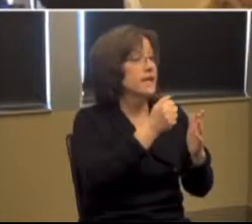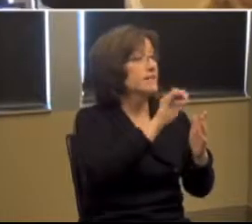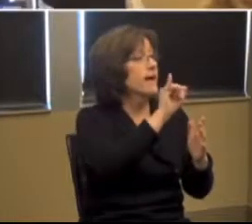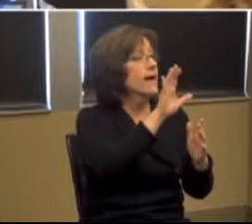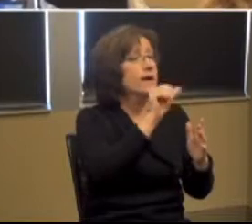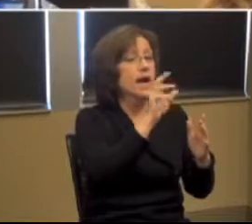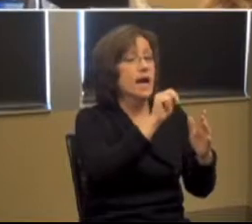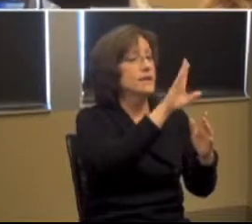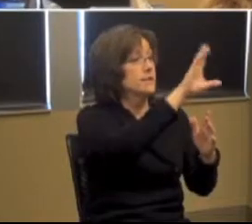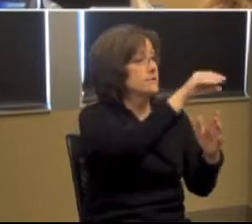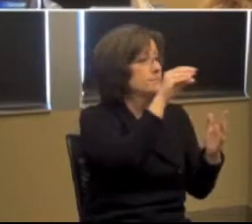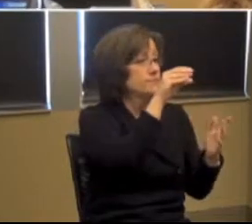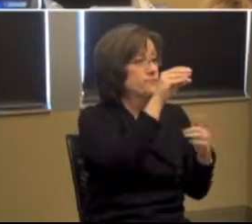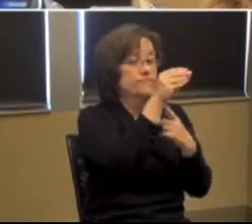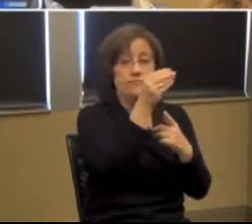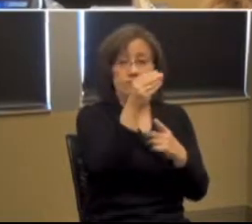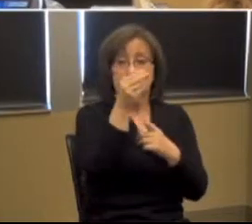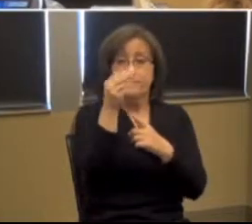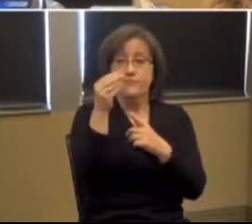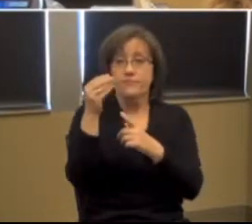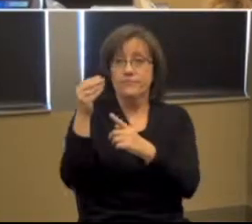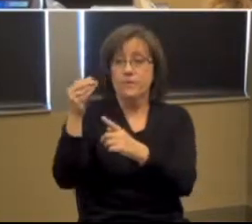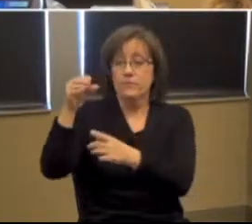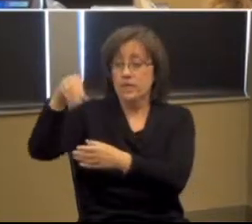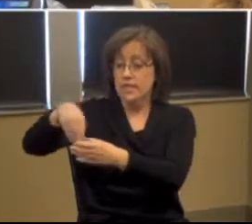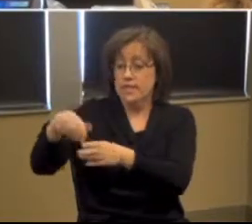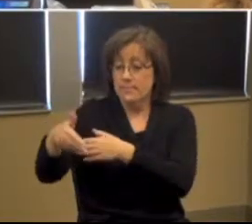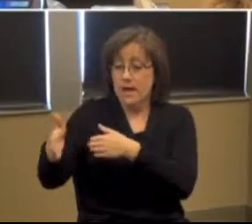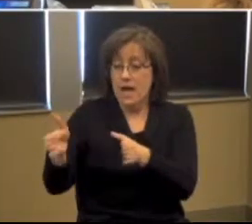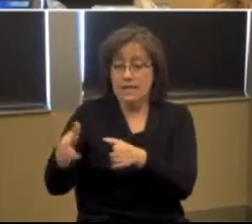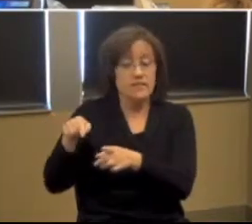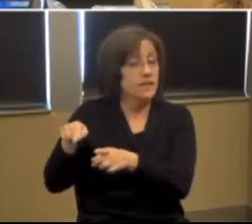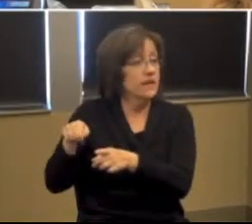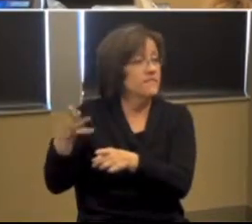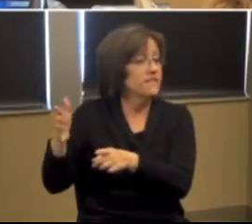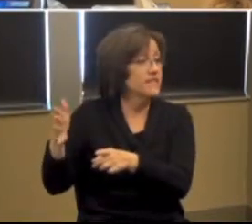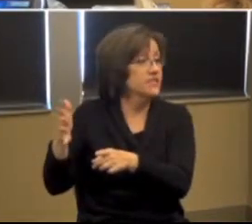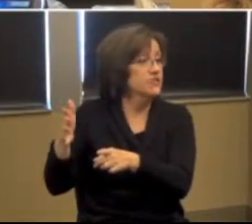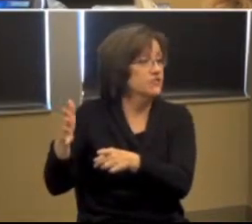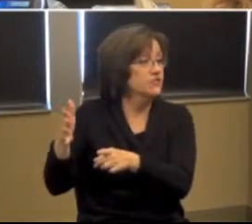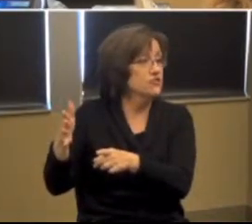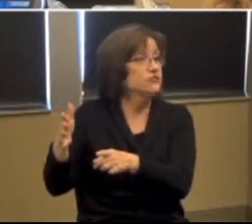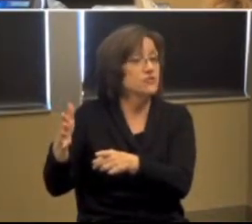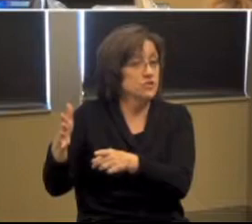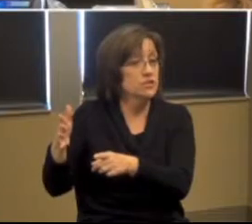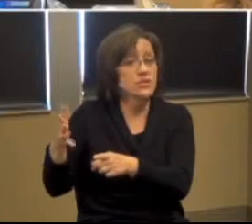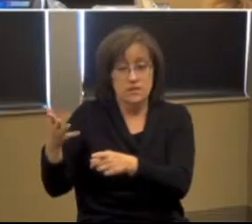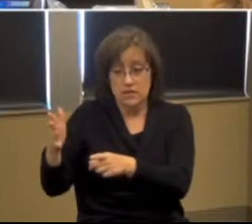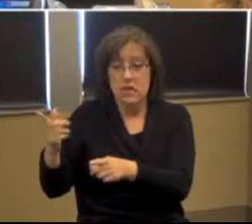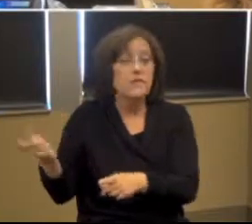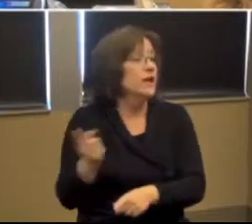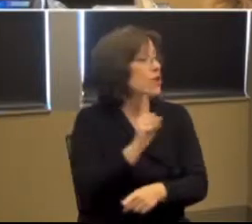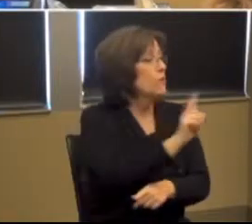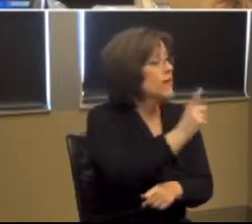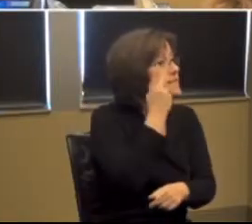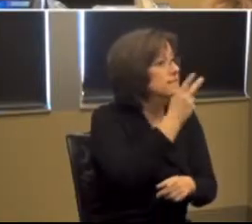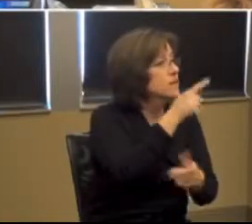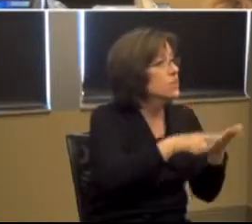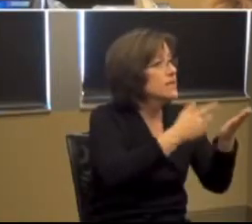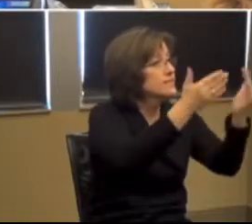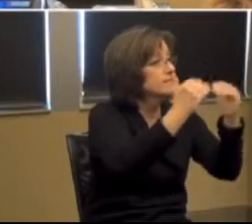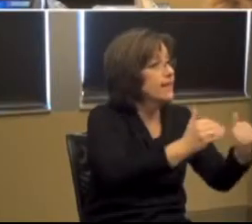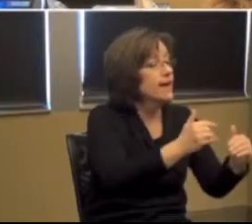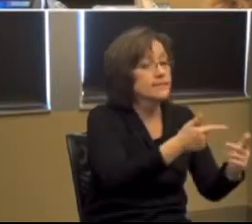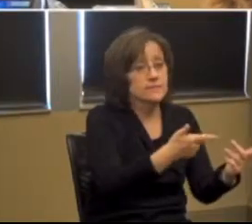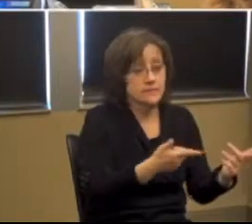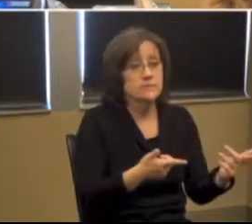traveling across the room, and I'm putting it in a finished box. So it's done, it's over, they go back to see what's next. And so here are some,